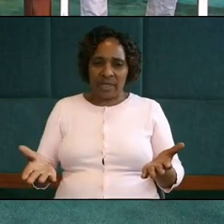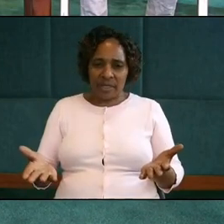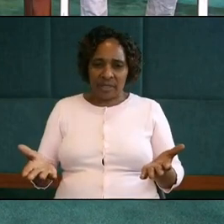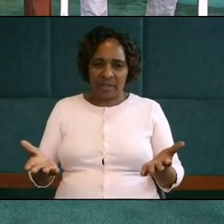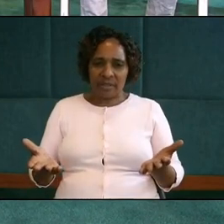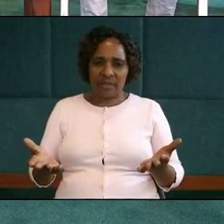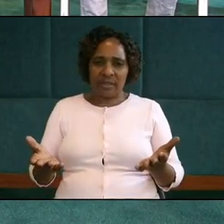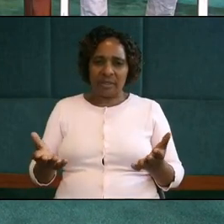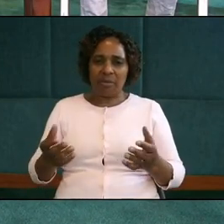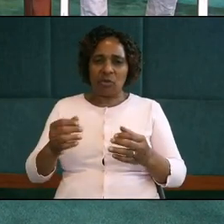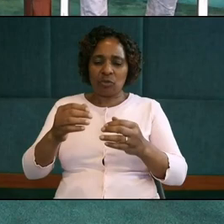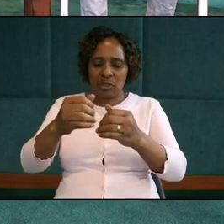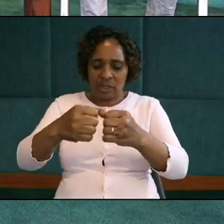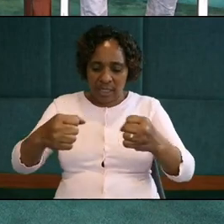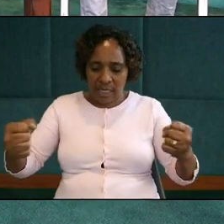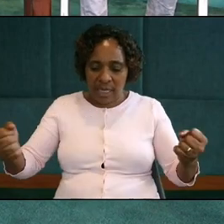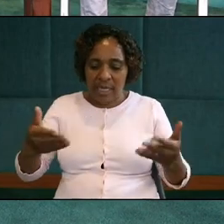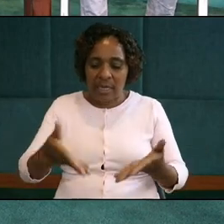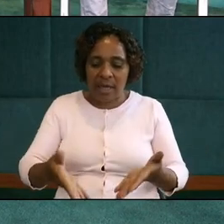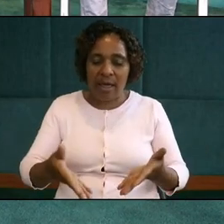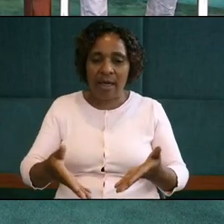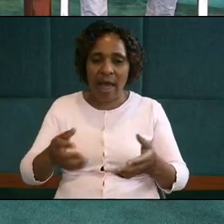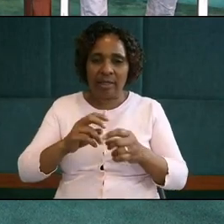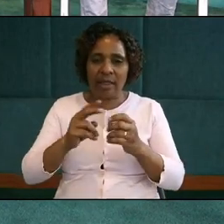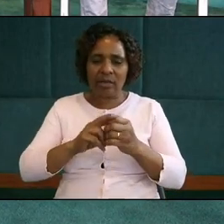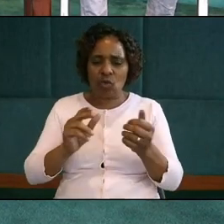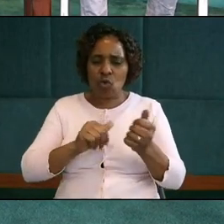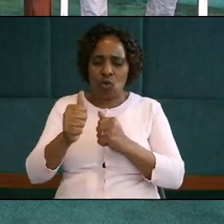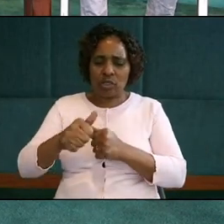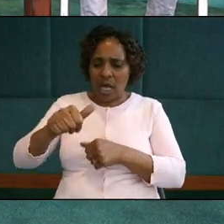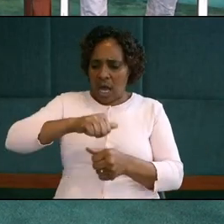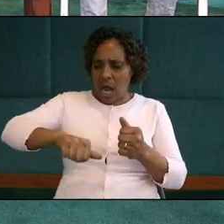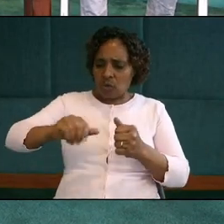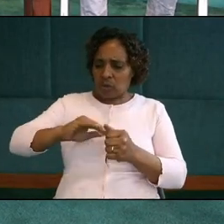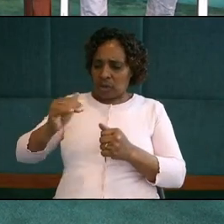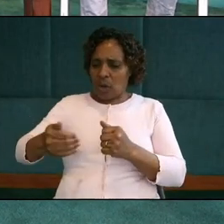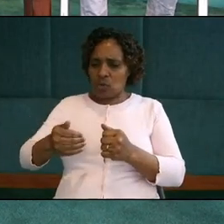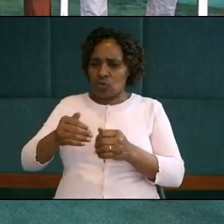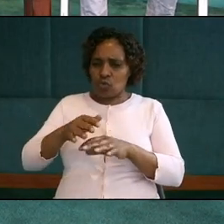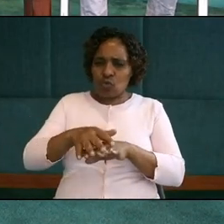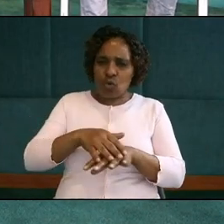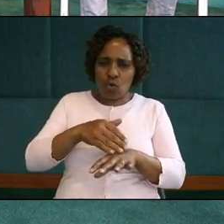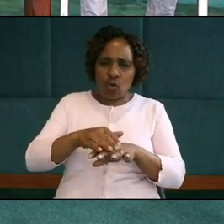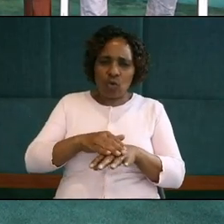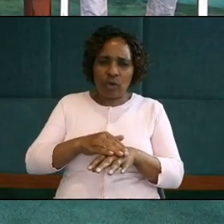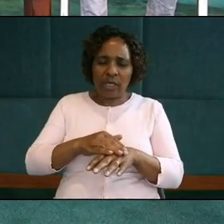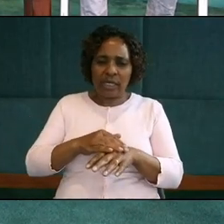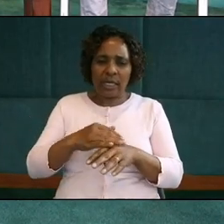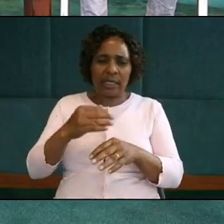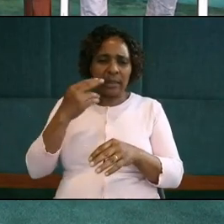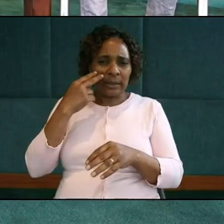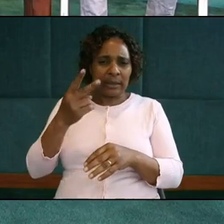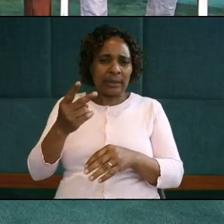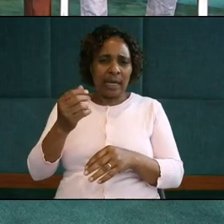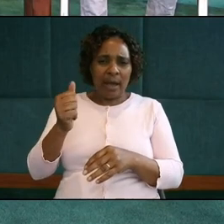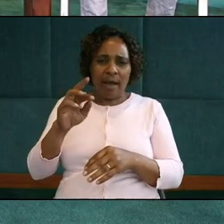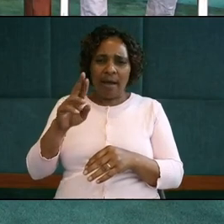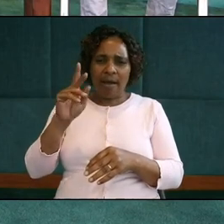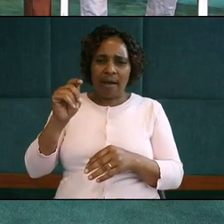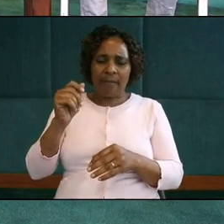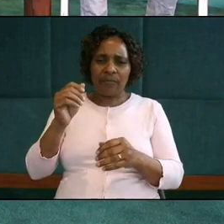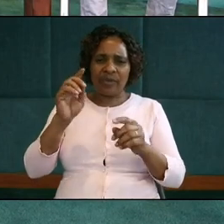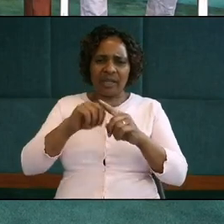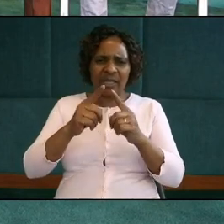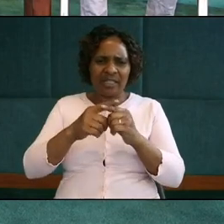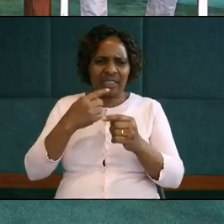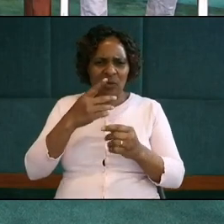an open sports car, so to speak. Yeah. And it's just cruising around town slowly. Like, yeah. And you can actually see the ark, so just cruising around town. So then you're